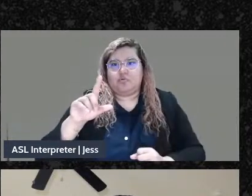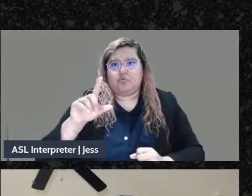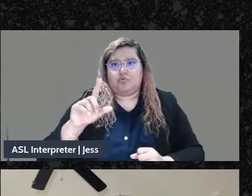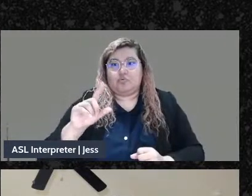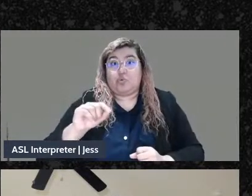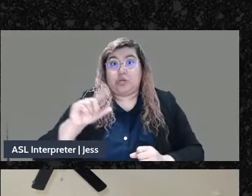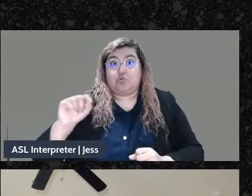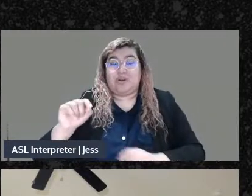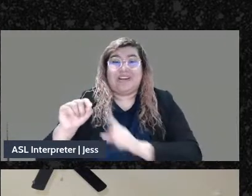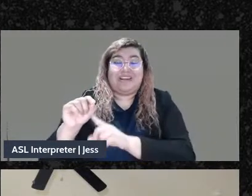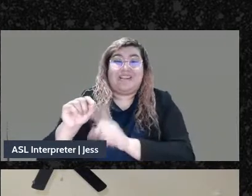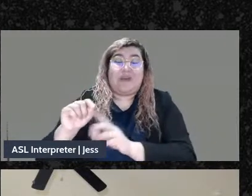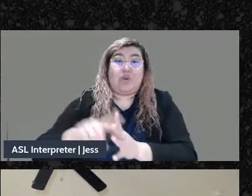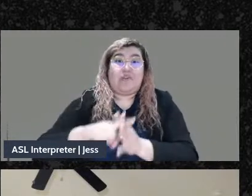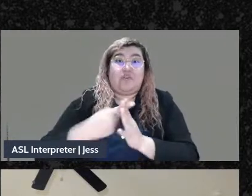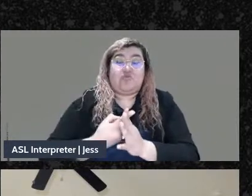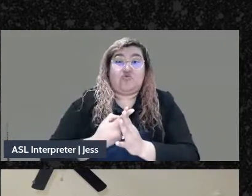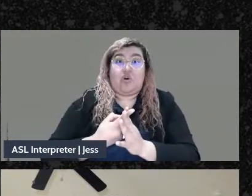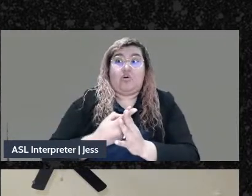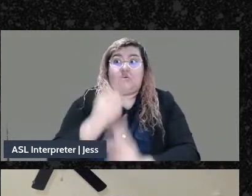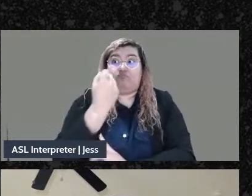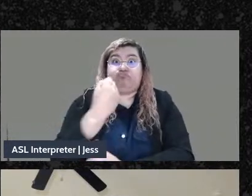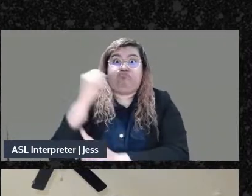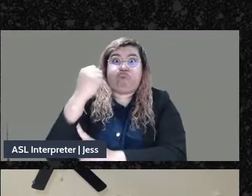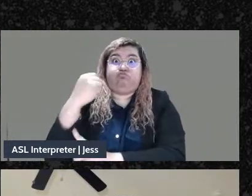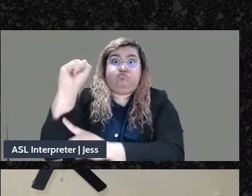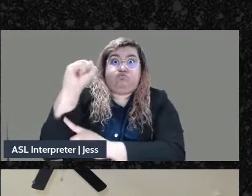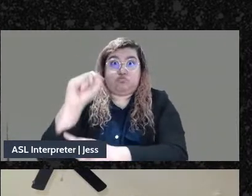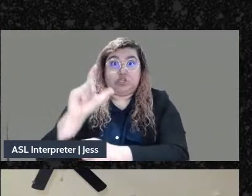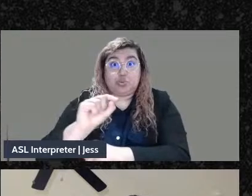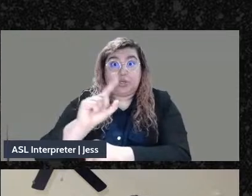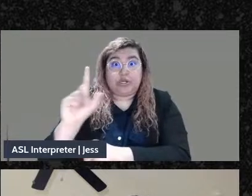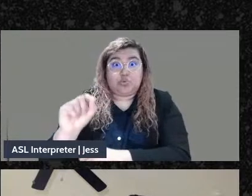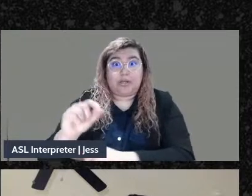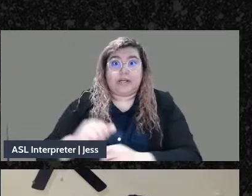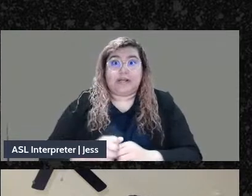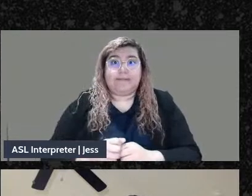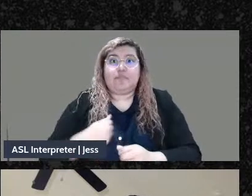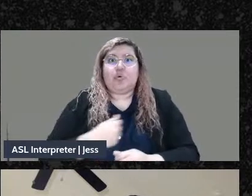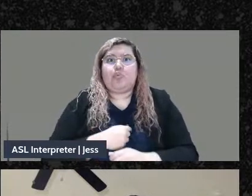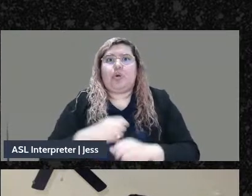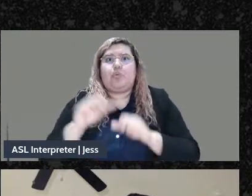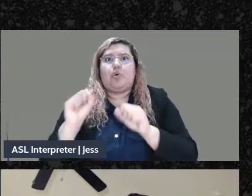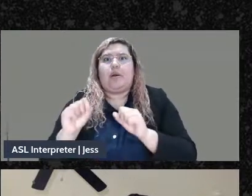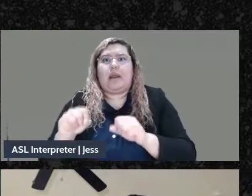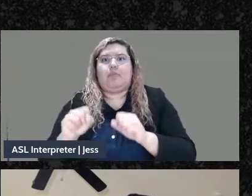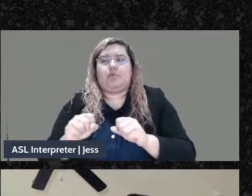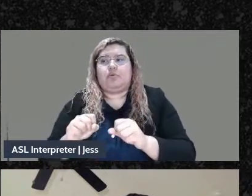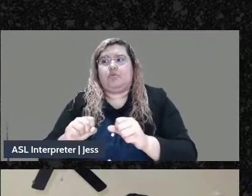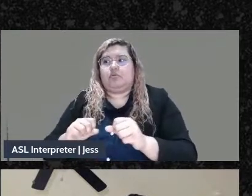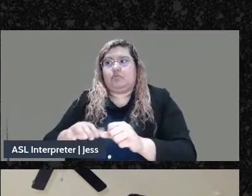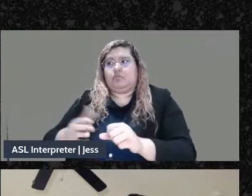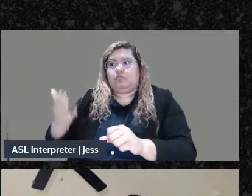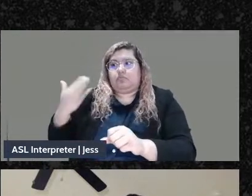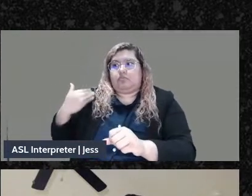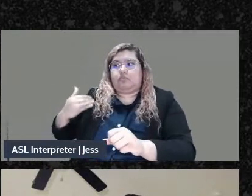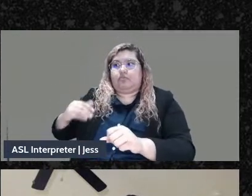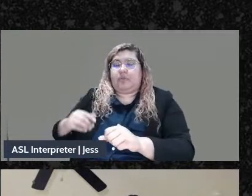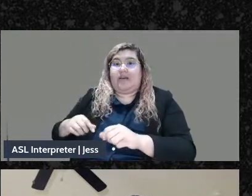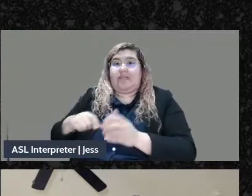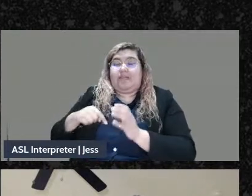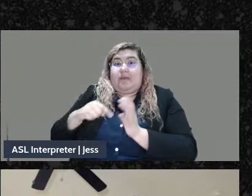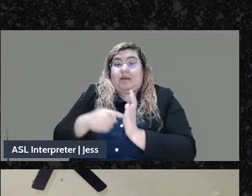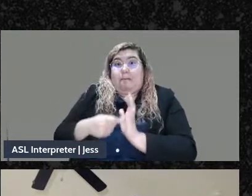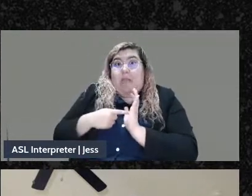the start of the 2020 uprisings. And so we're able to build on the work, the demand in the streets, which was defund